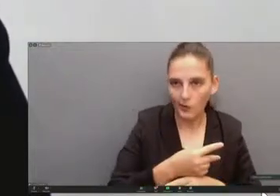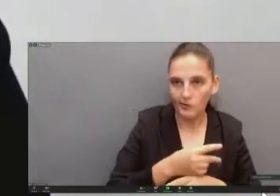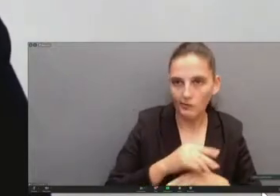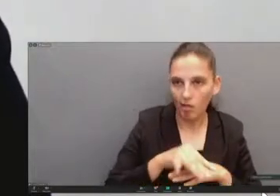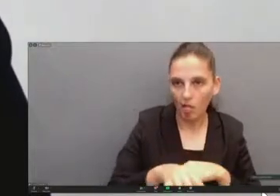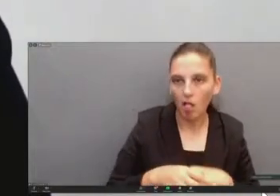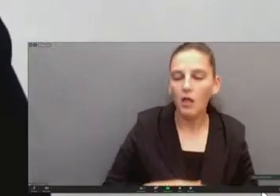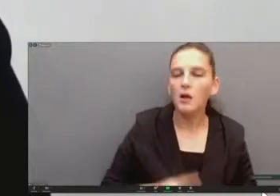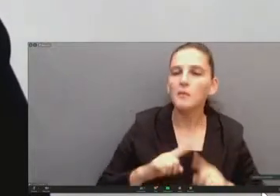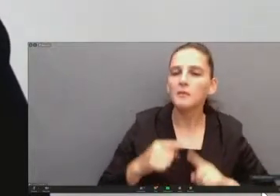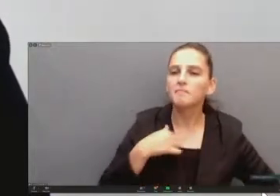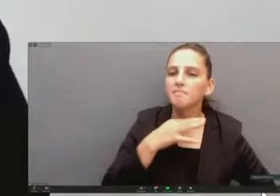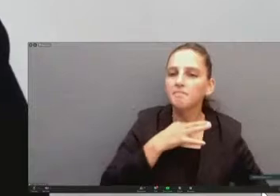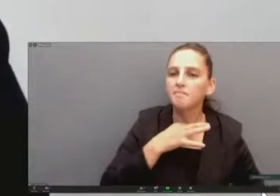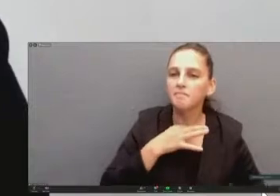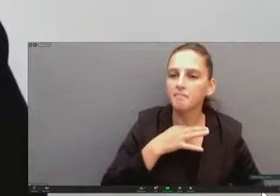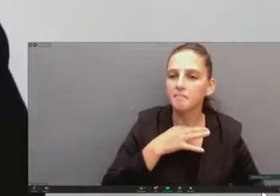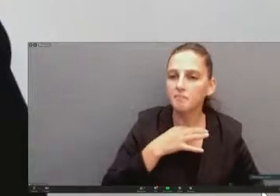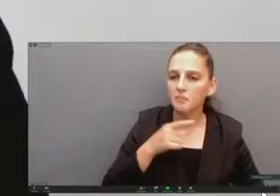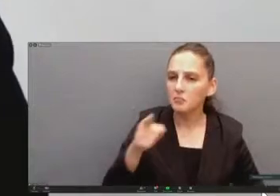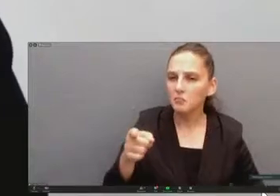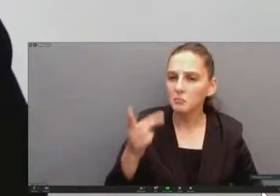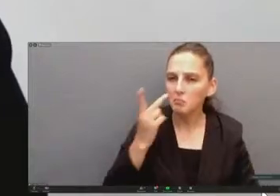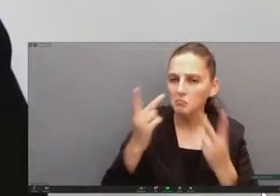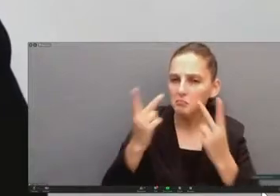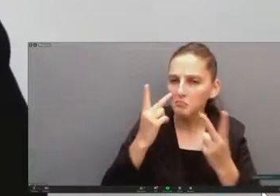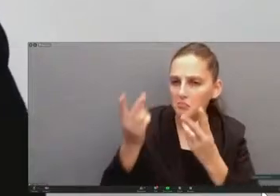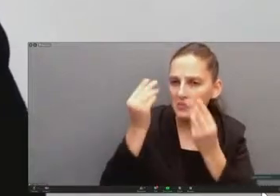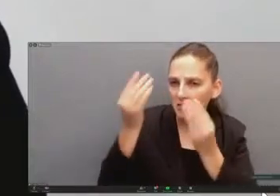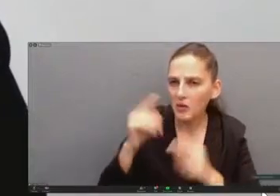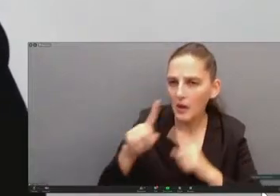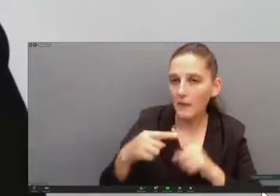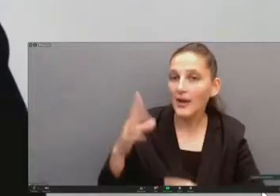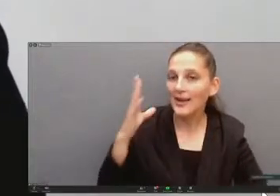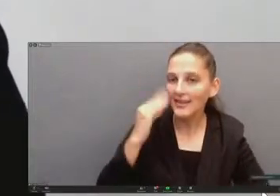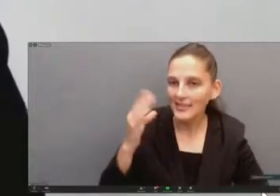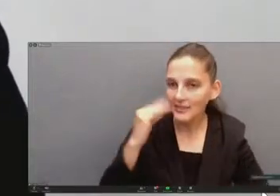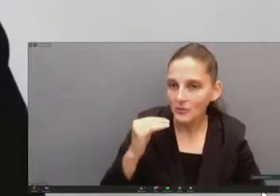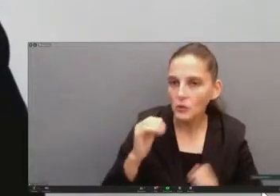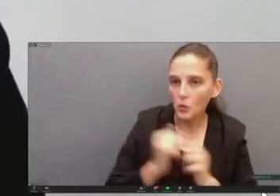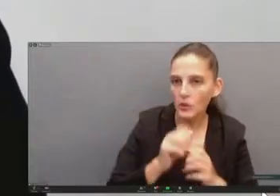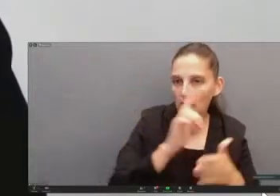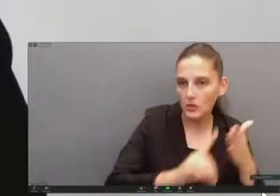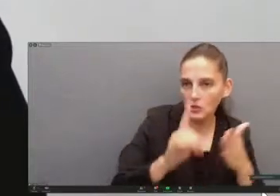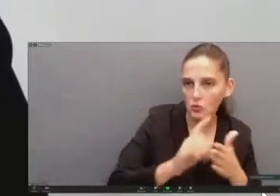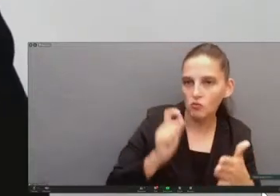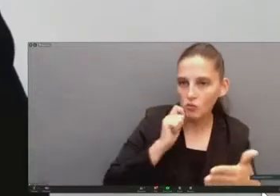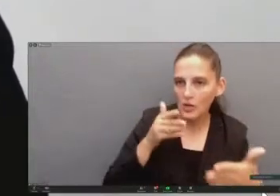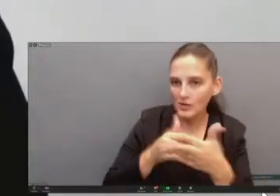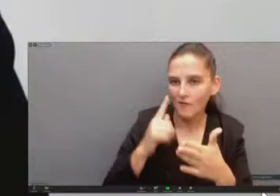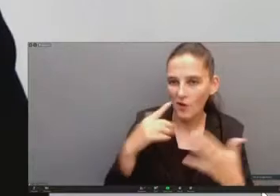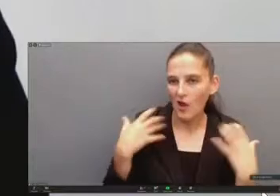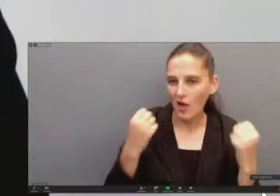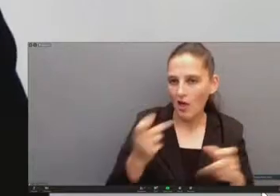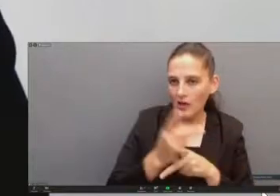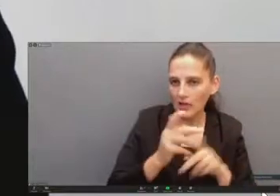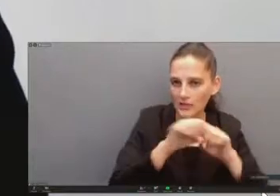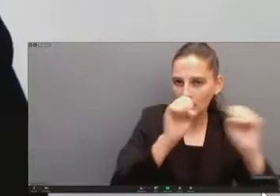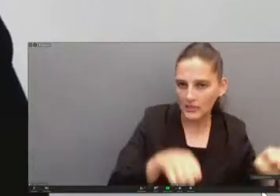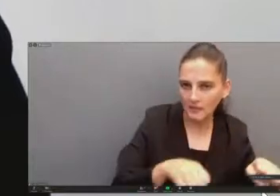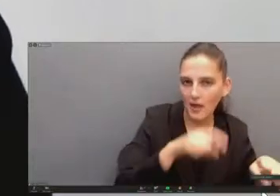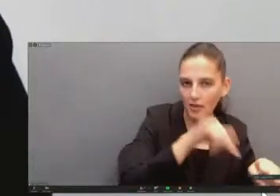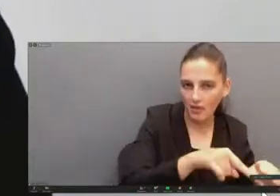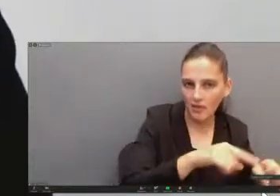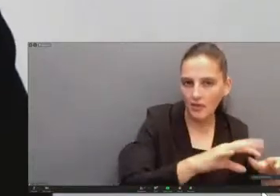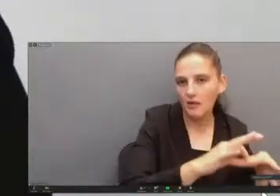to specific data that you may have seen about experiences of discrimination and racism in the healthcare system and how that's directly related